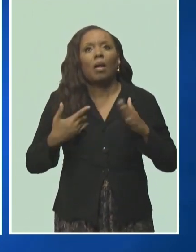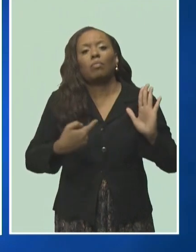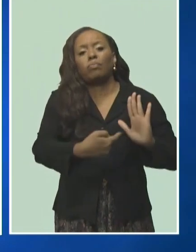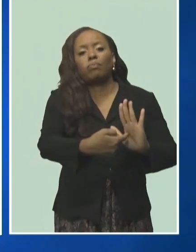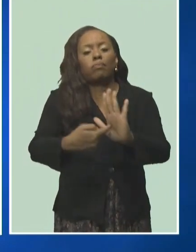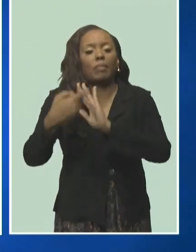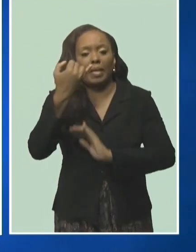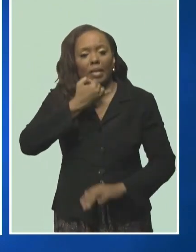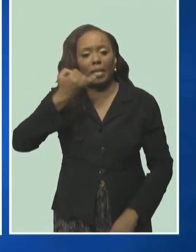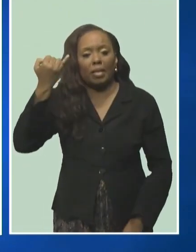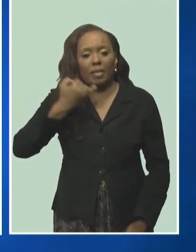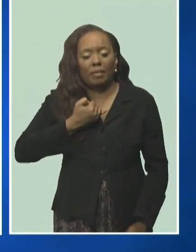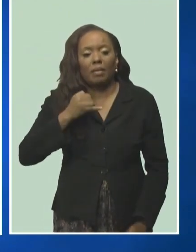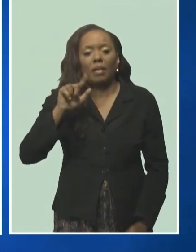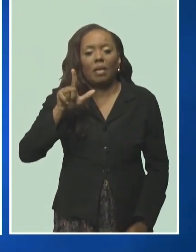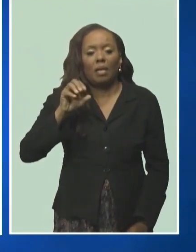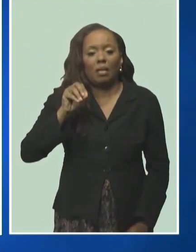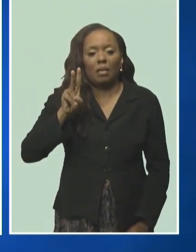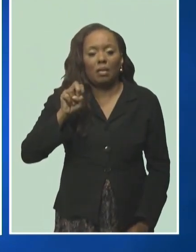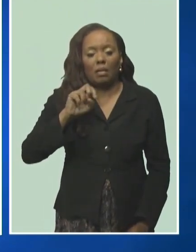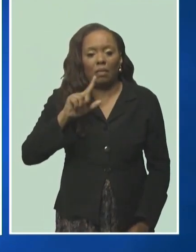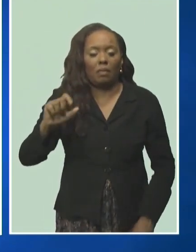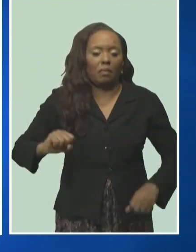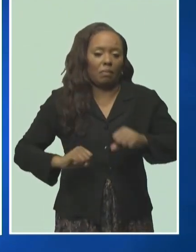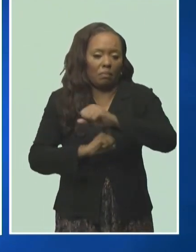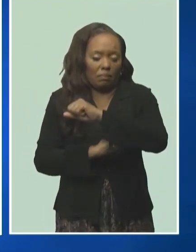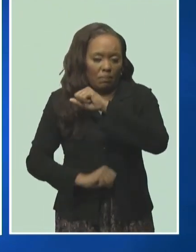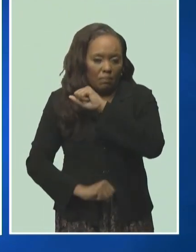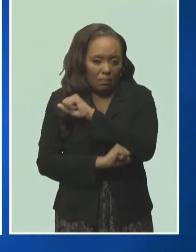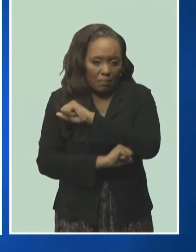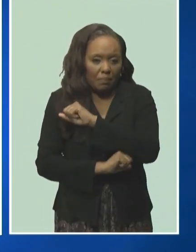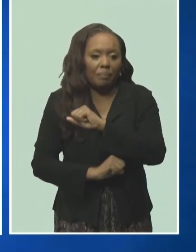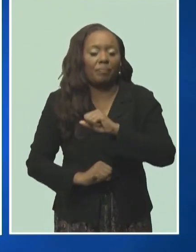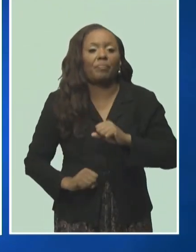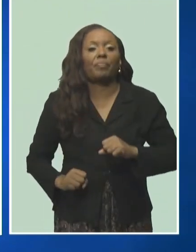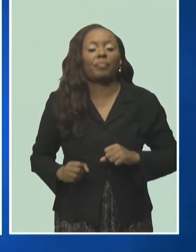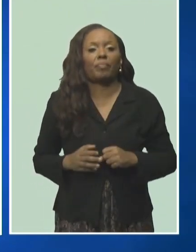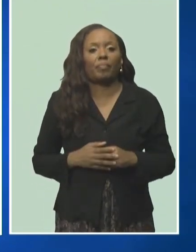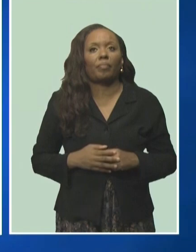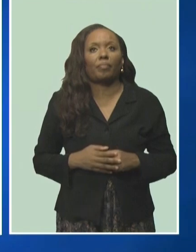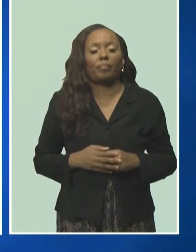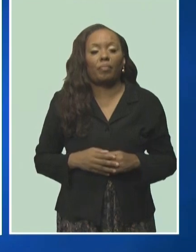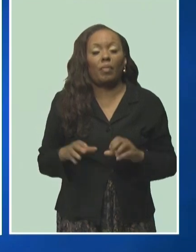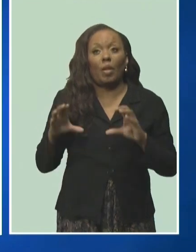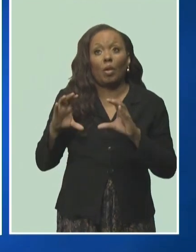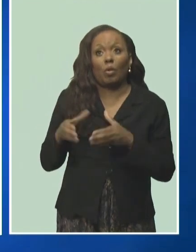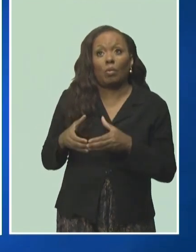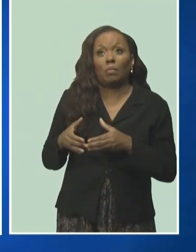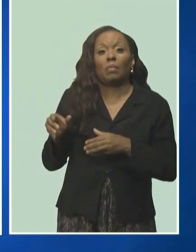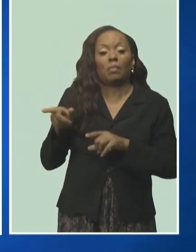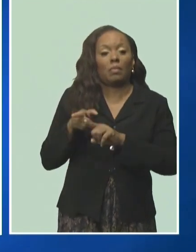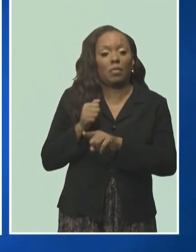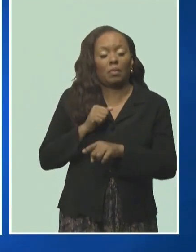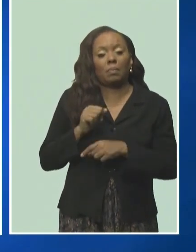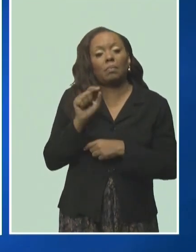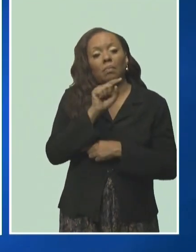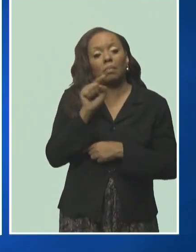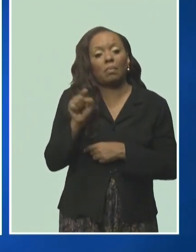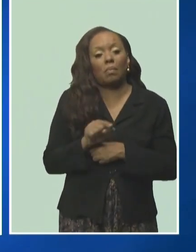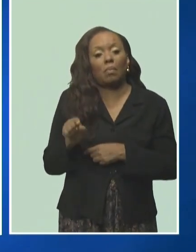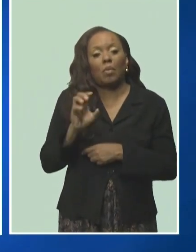Level Foundation and Haynesville Drummers, and also a contingent from the Zoav Band